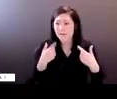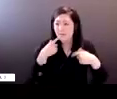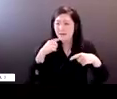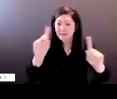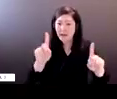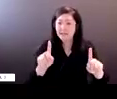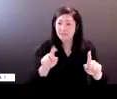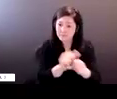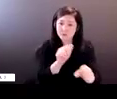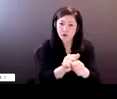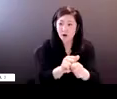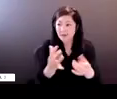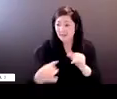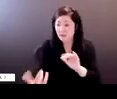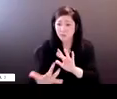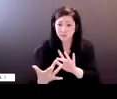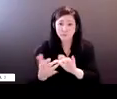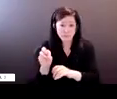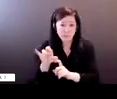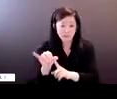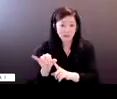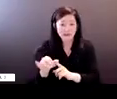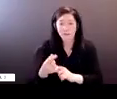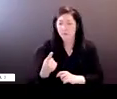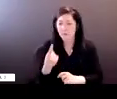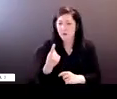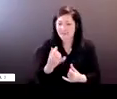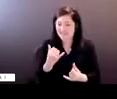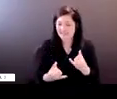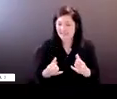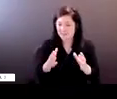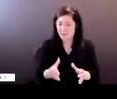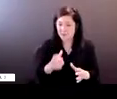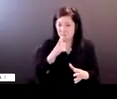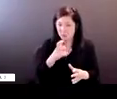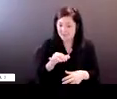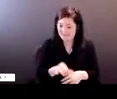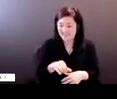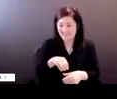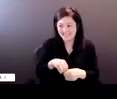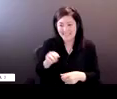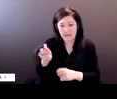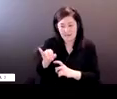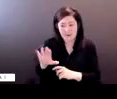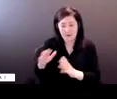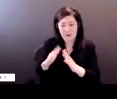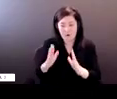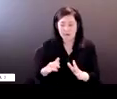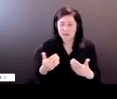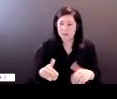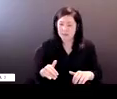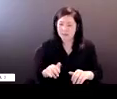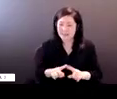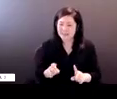But the last person who had accommodation in Mary's home was a very different story. She was